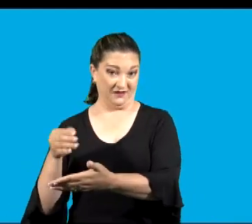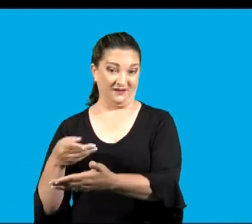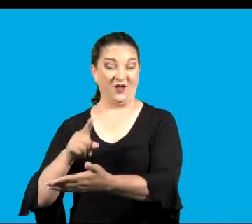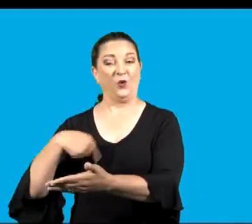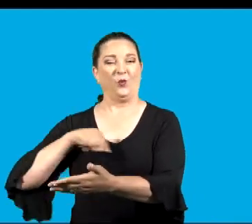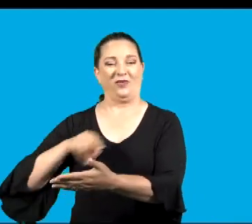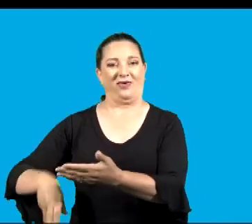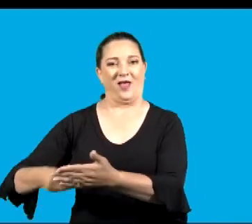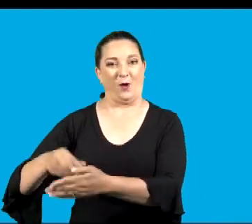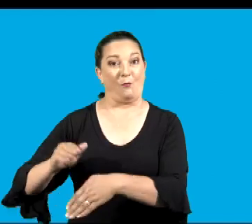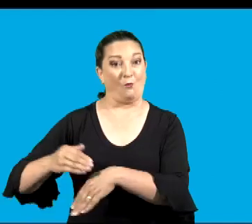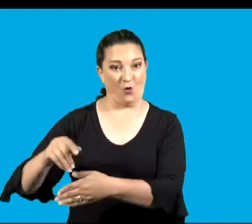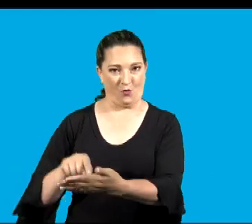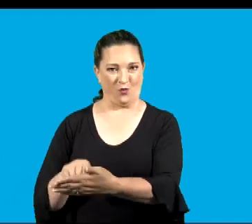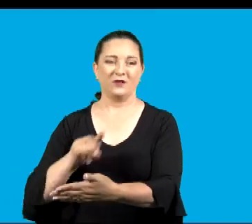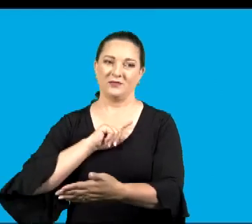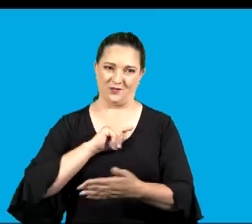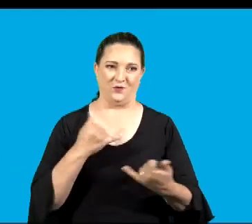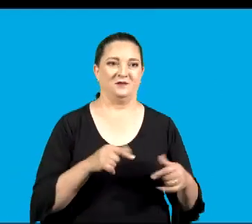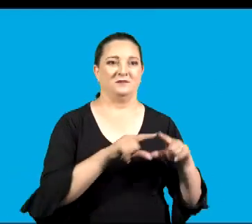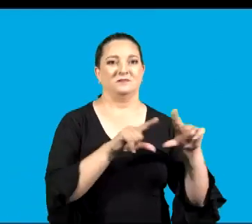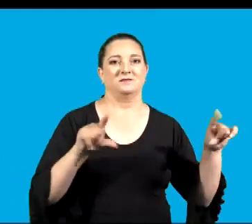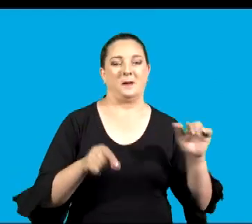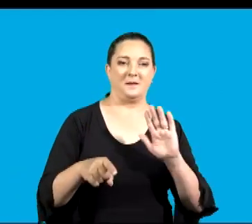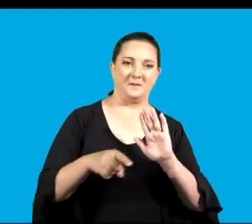added more. So, we come then we say minus